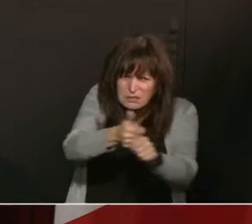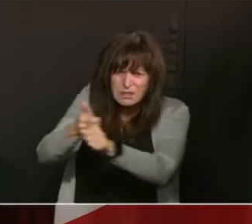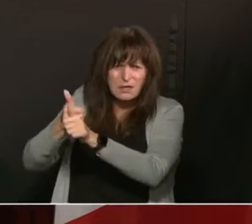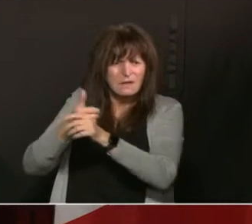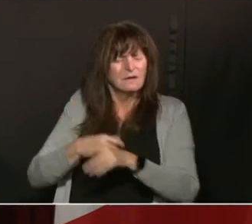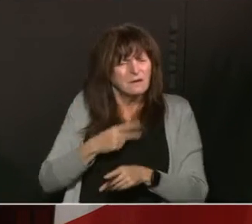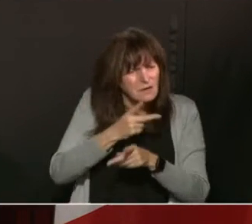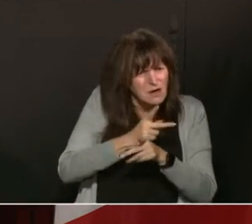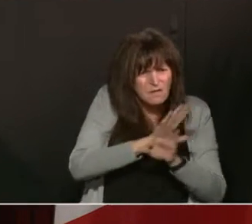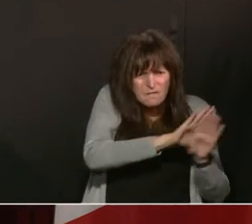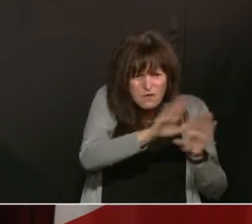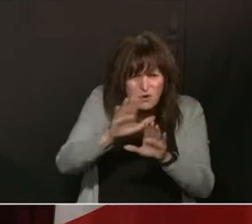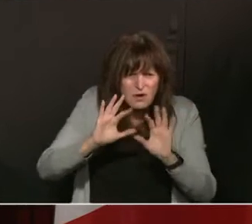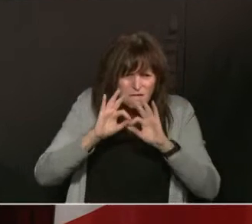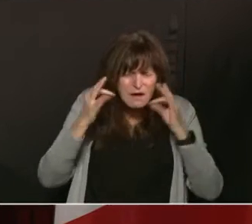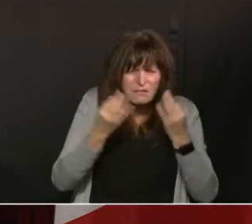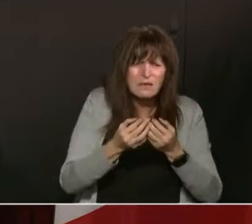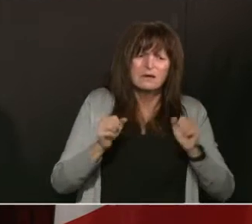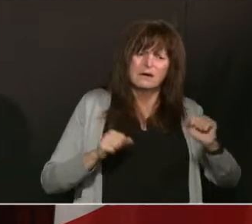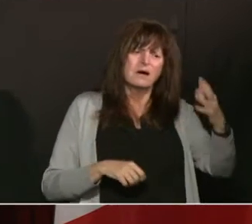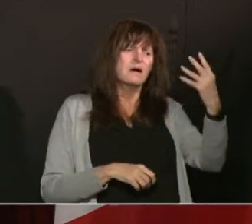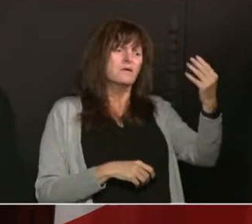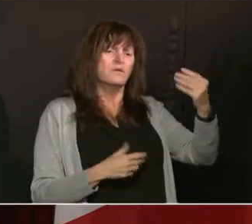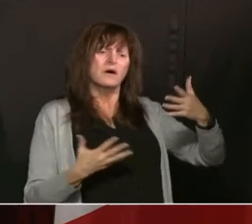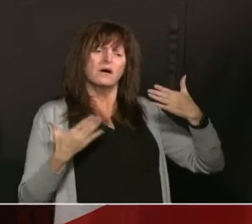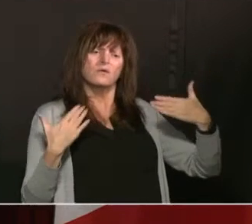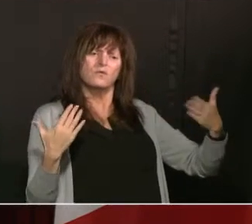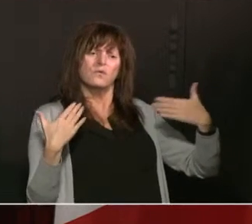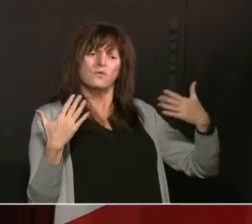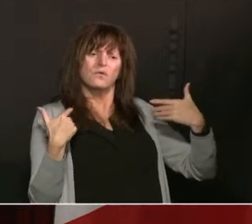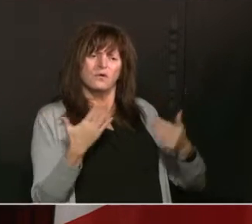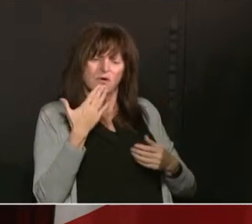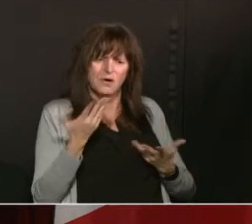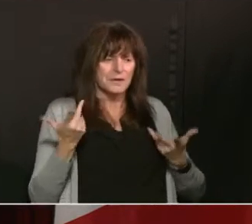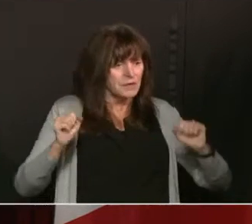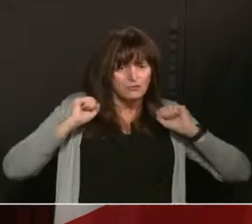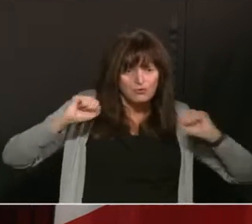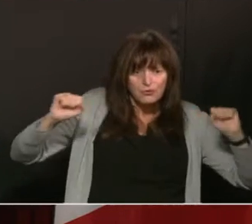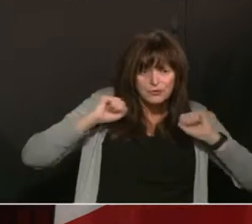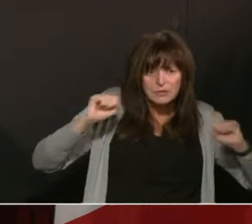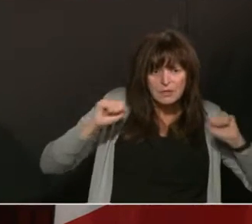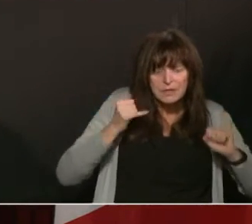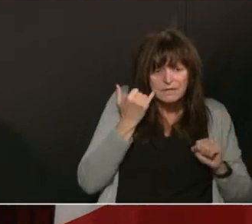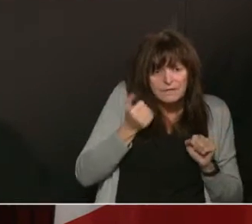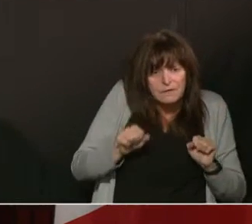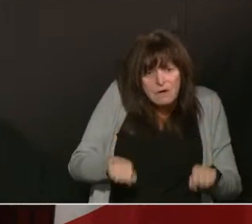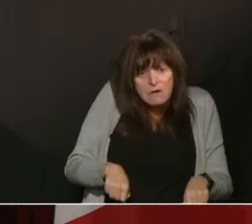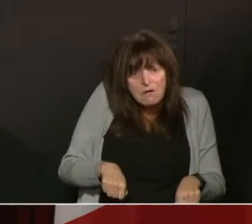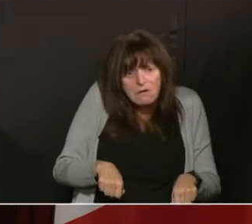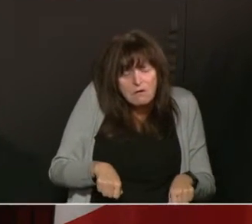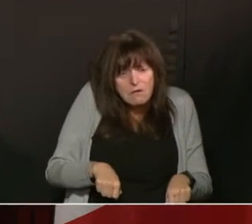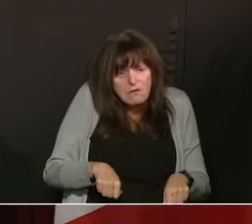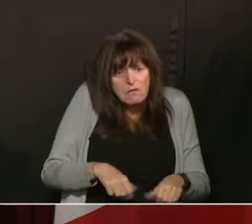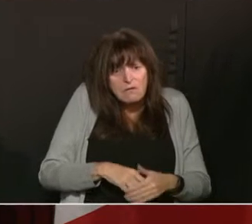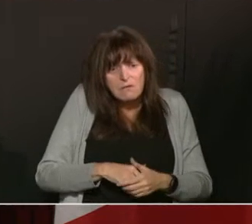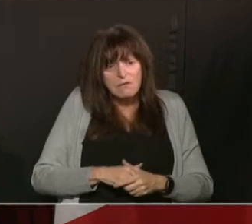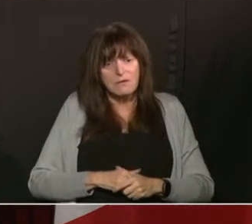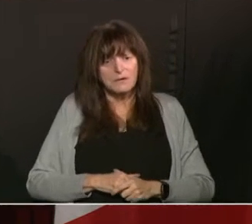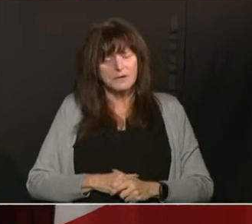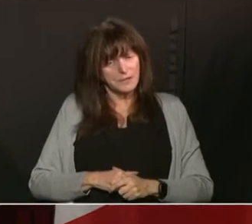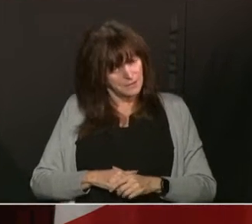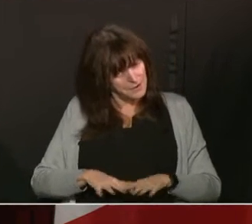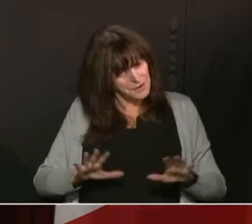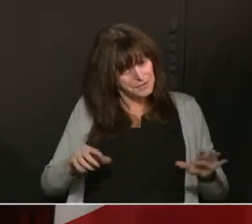air, exercise when you can. Connect virtually with friends and family. We are all lucky to have technology